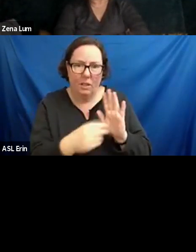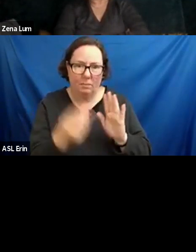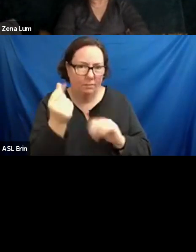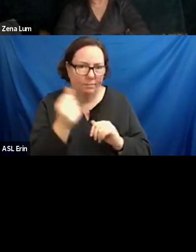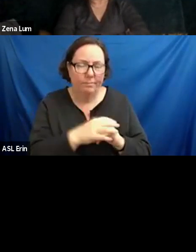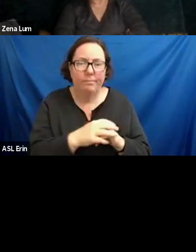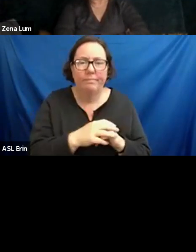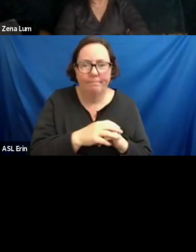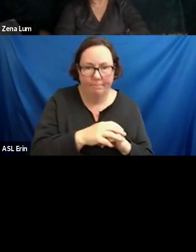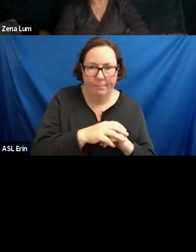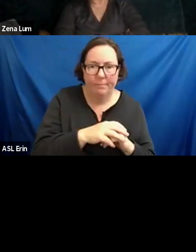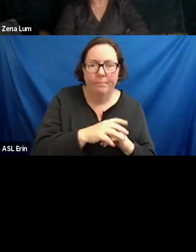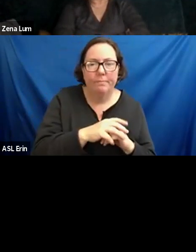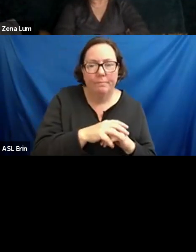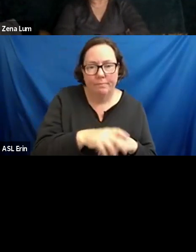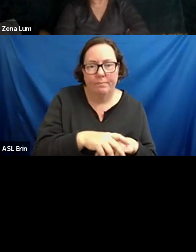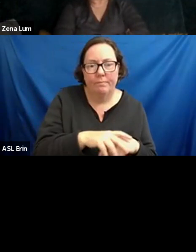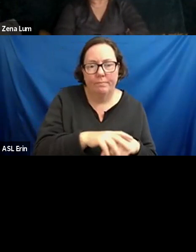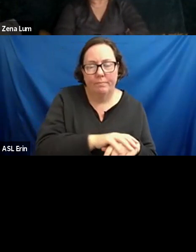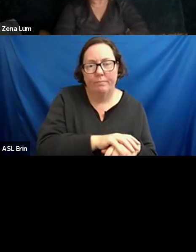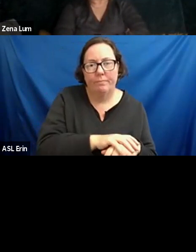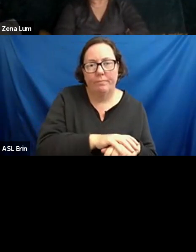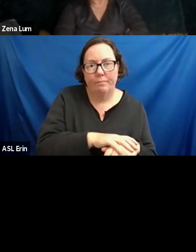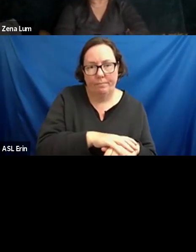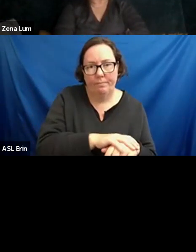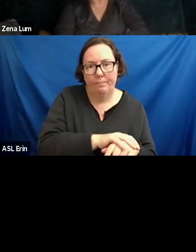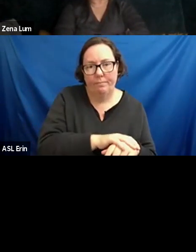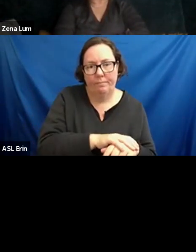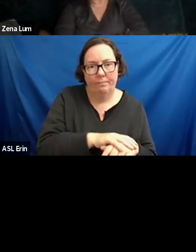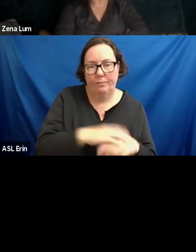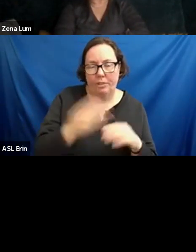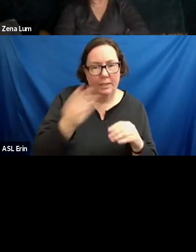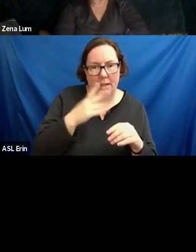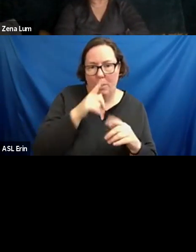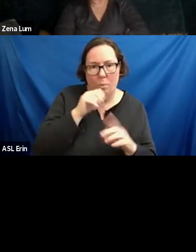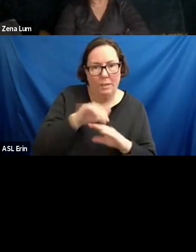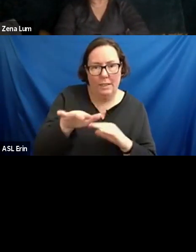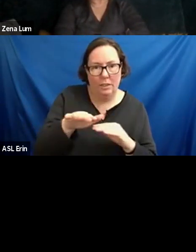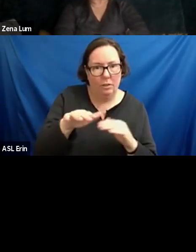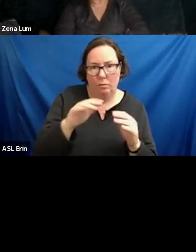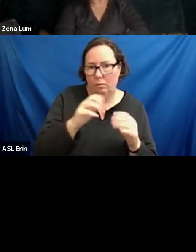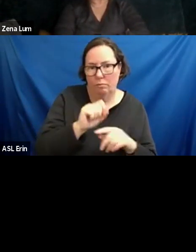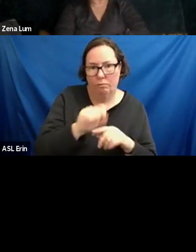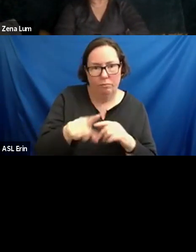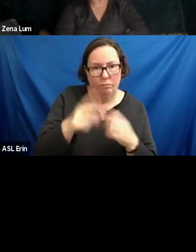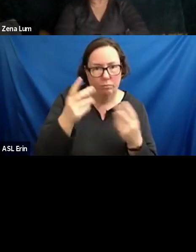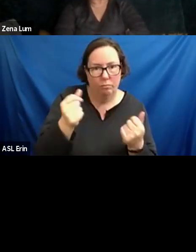the Court of Appeals opinion to someone who can distribute it. You just let me know what's the best way to do that.